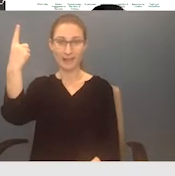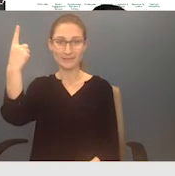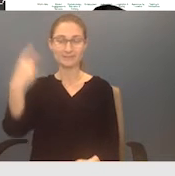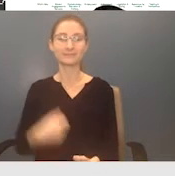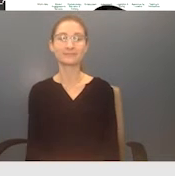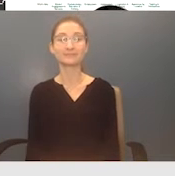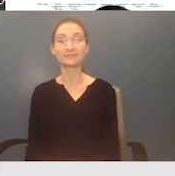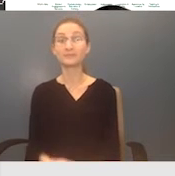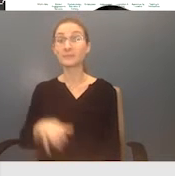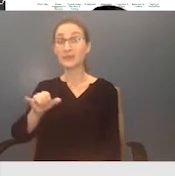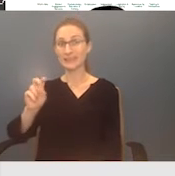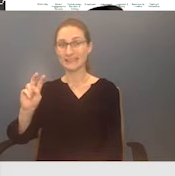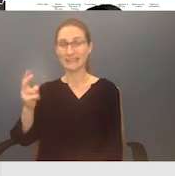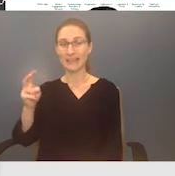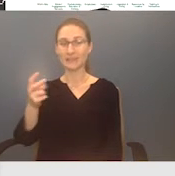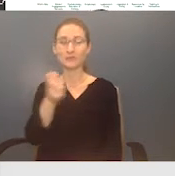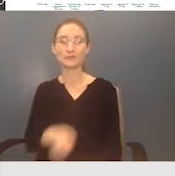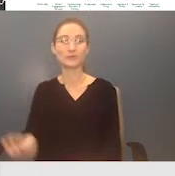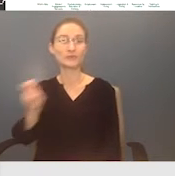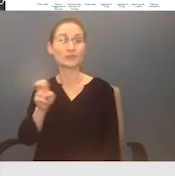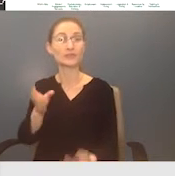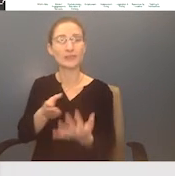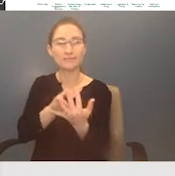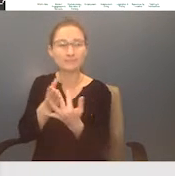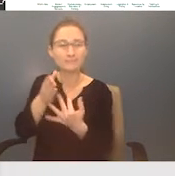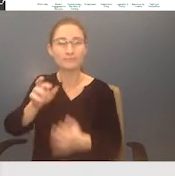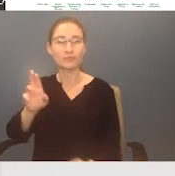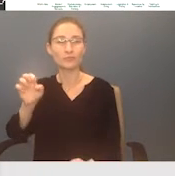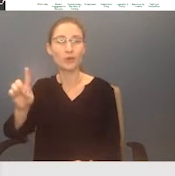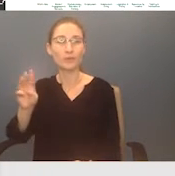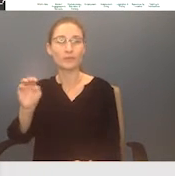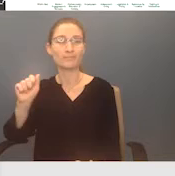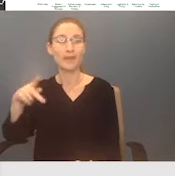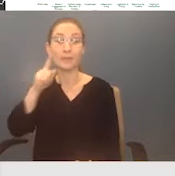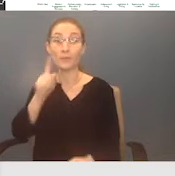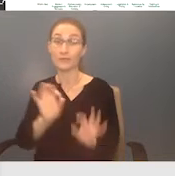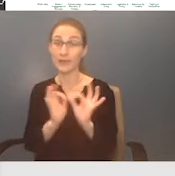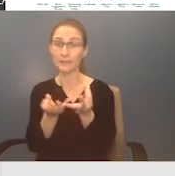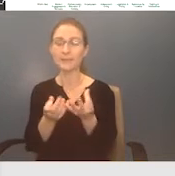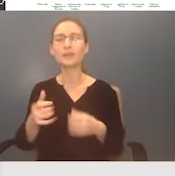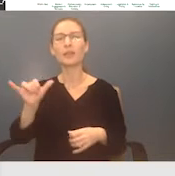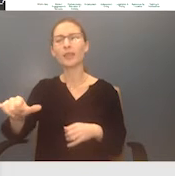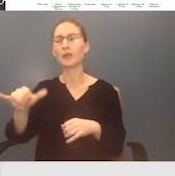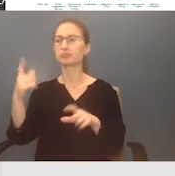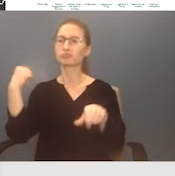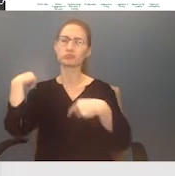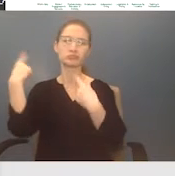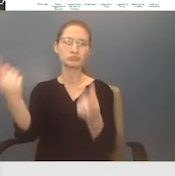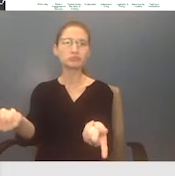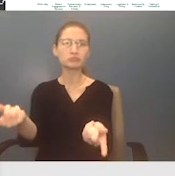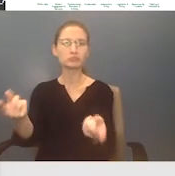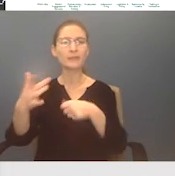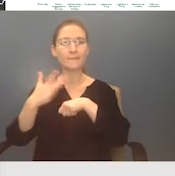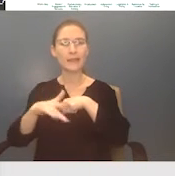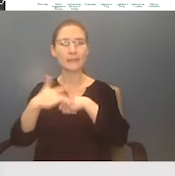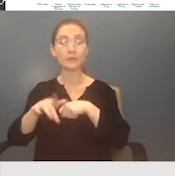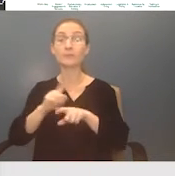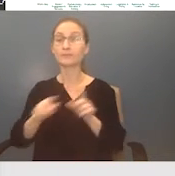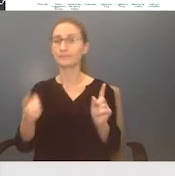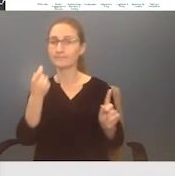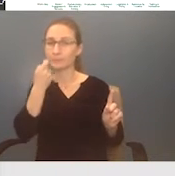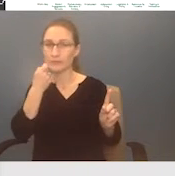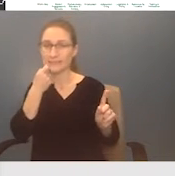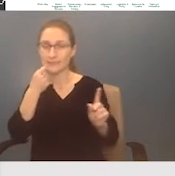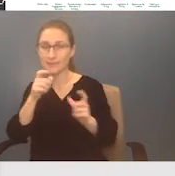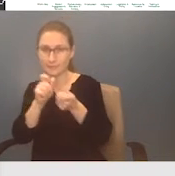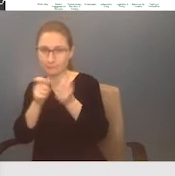So the Secondary Transition Roadmap for Families has been around for a while, but it just got updated. And